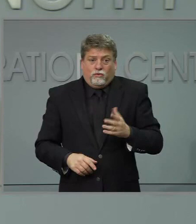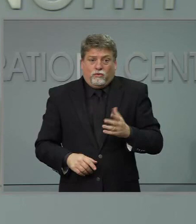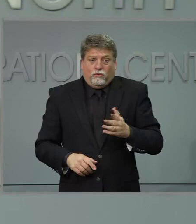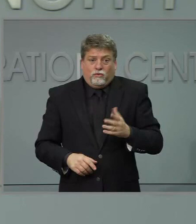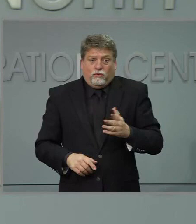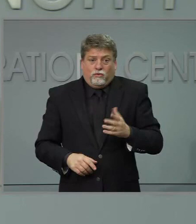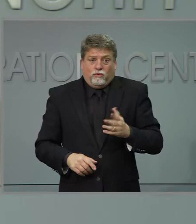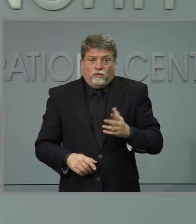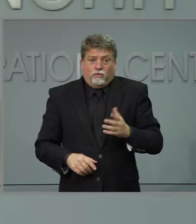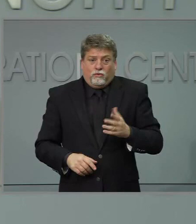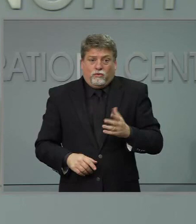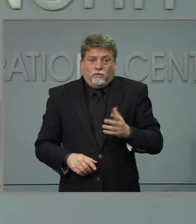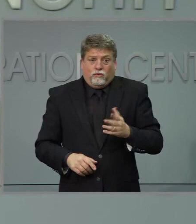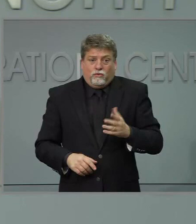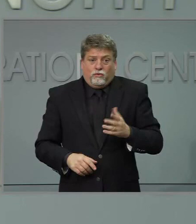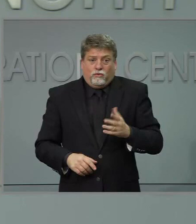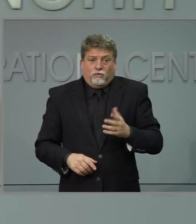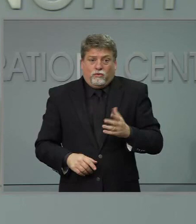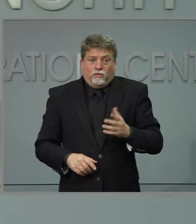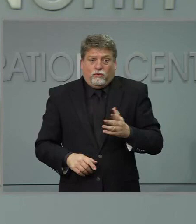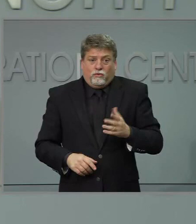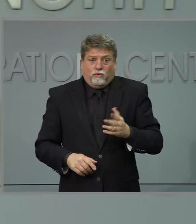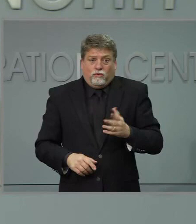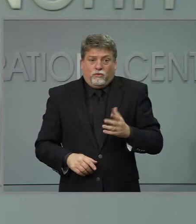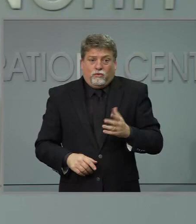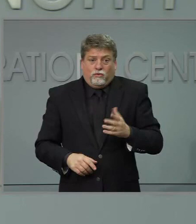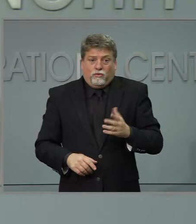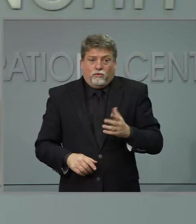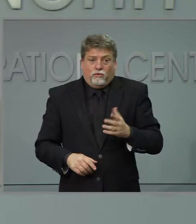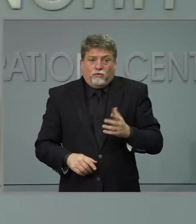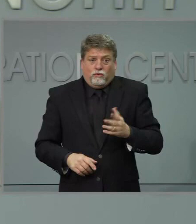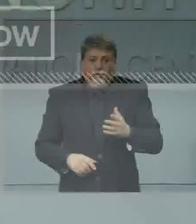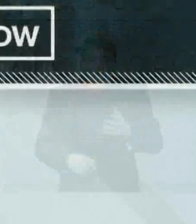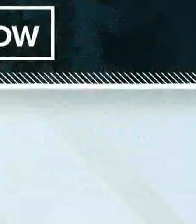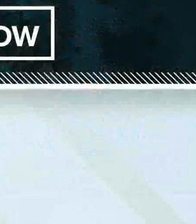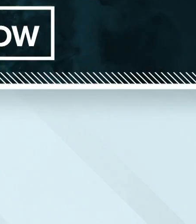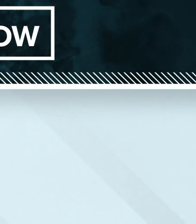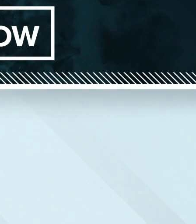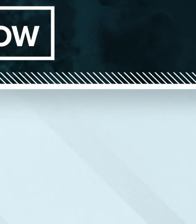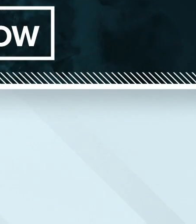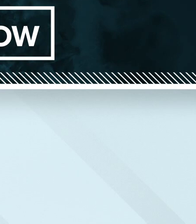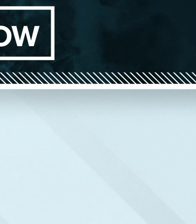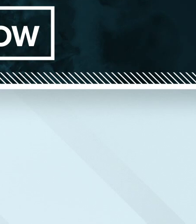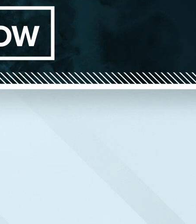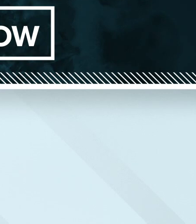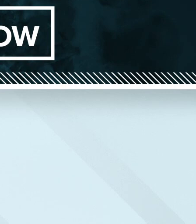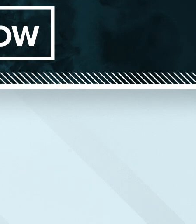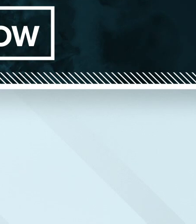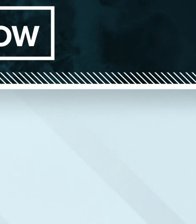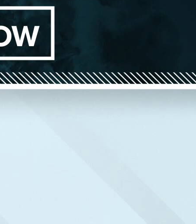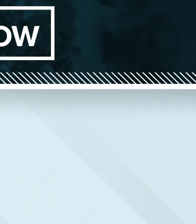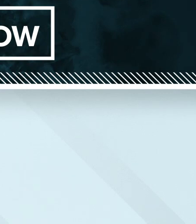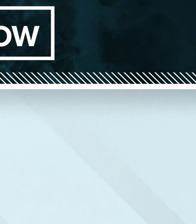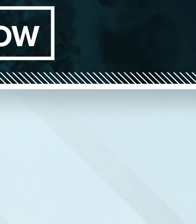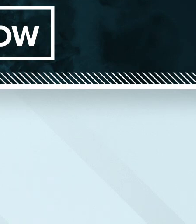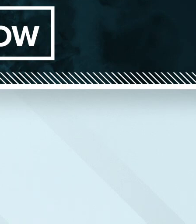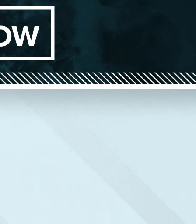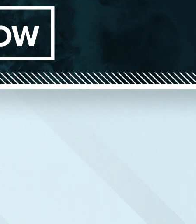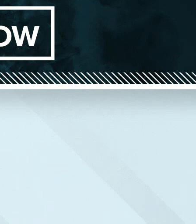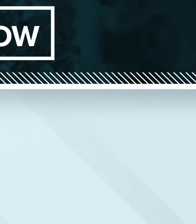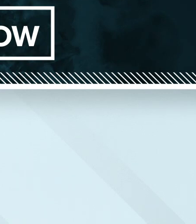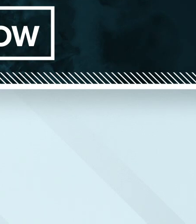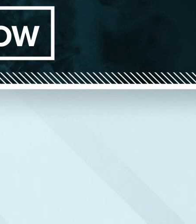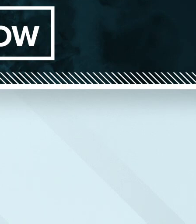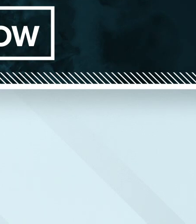and lasting through at least January 8th. We will enter a modified stay-at-home order, and there will also be a daily